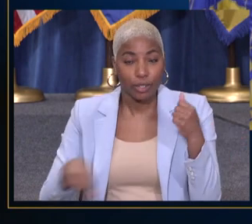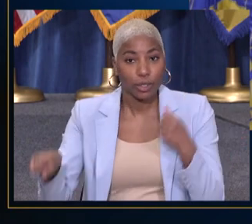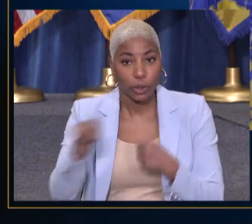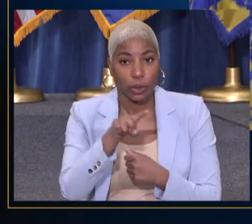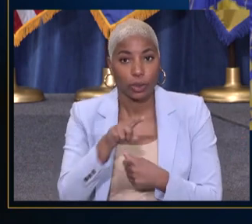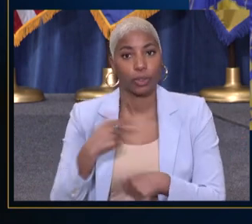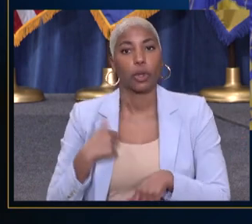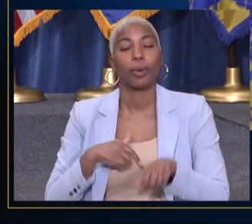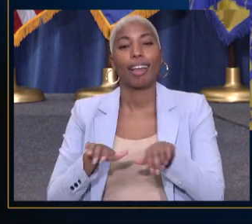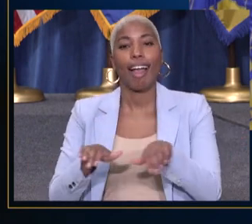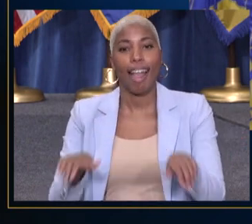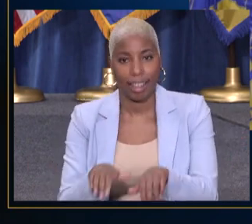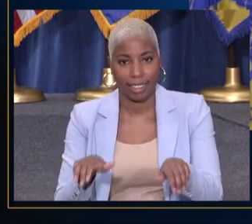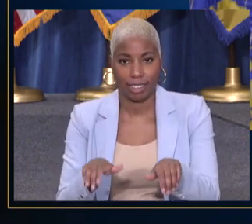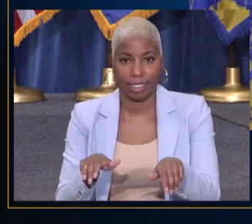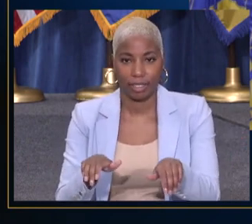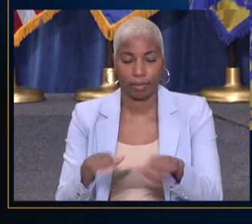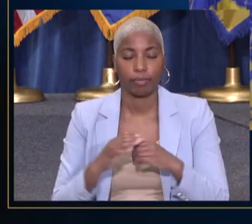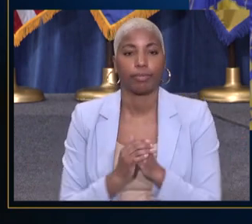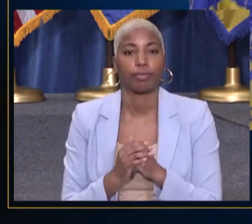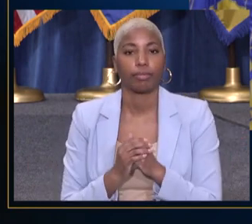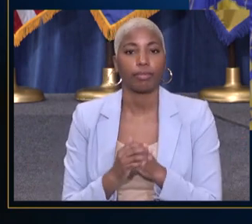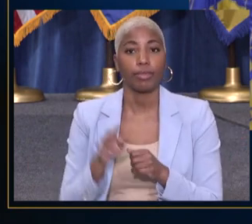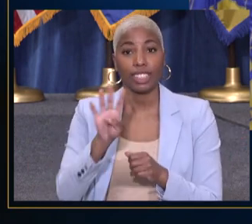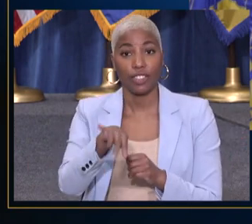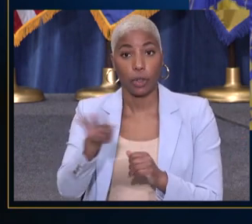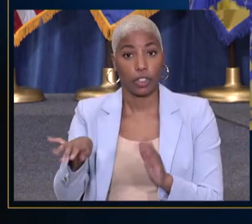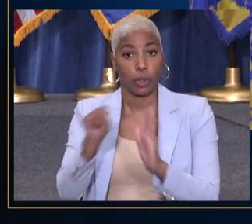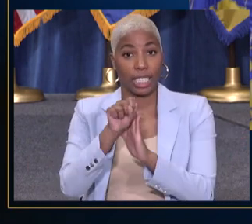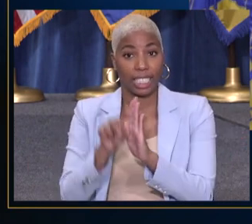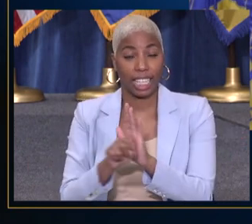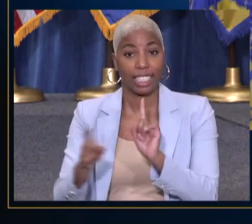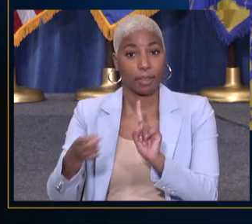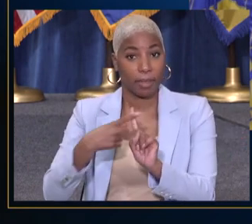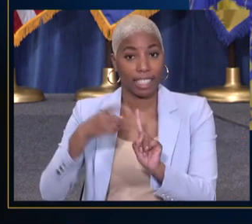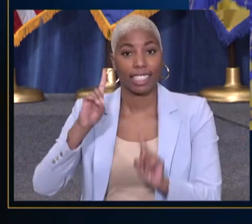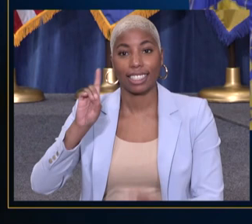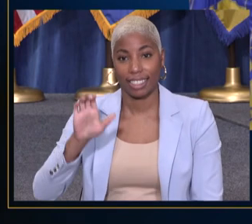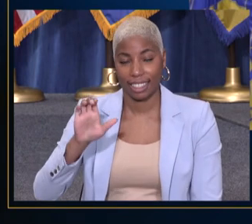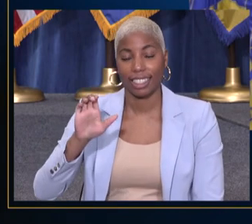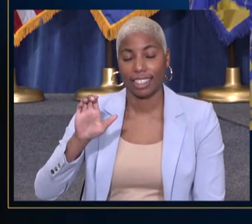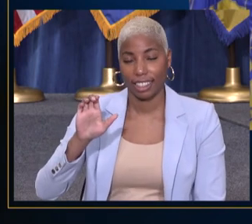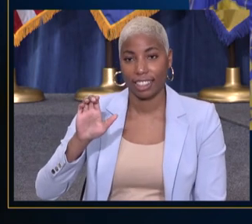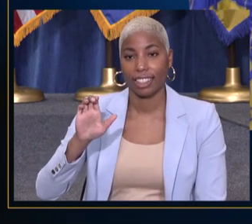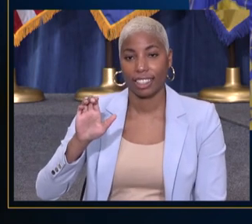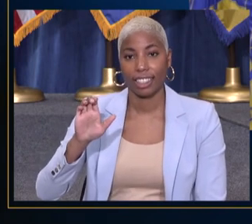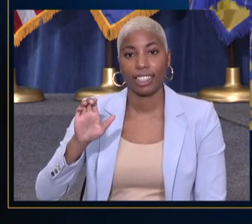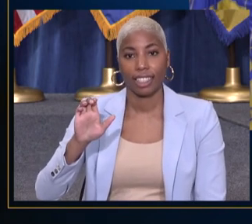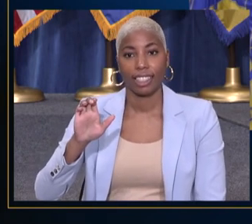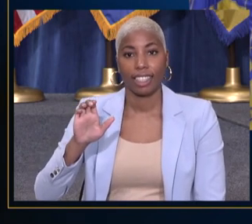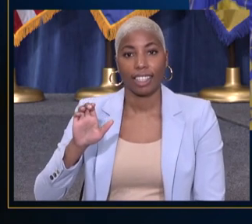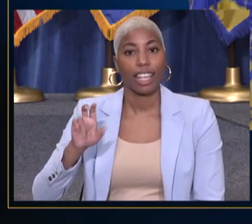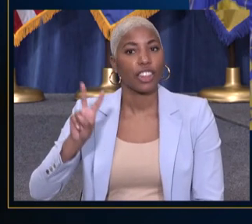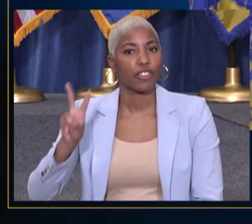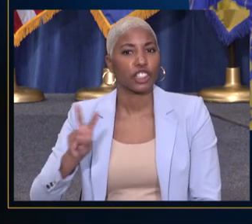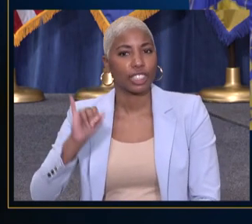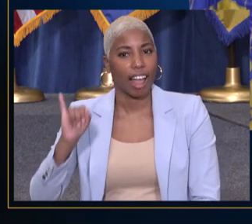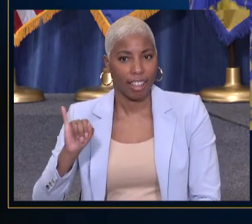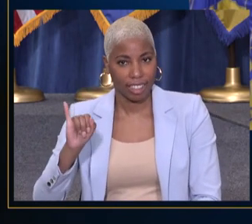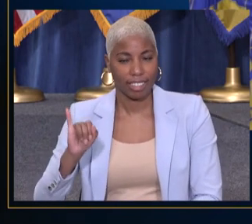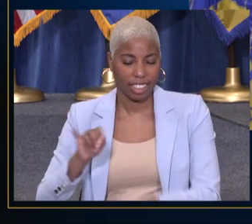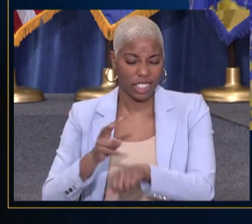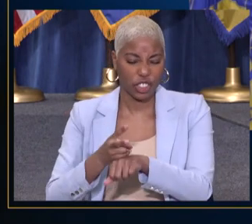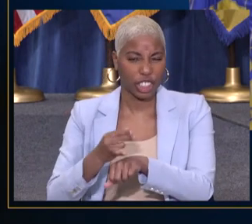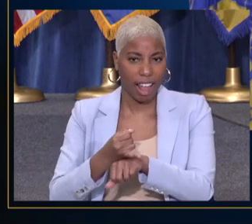we act. 44 states plus the District of Columbia and the Virgin Islands extended